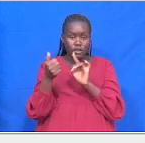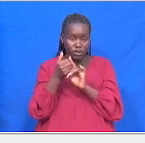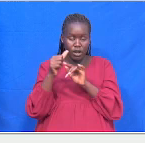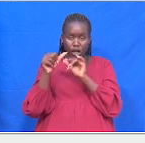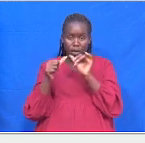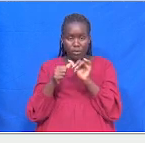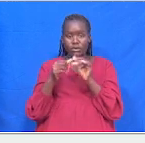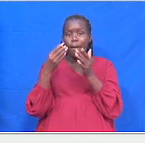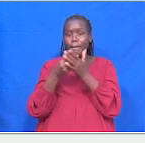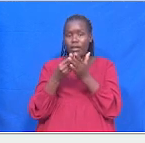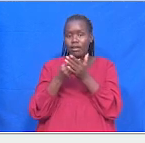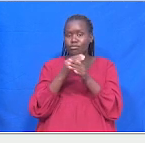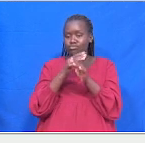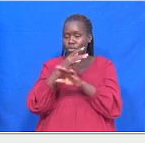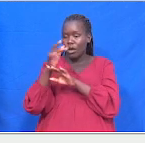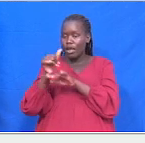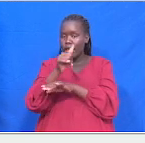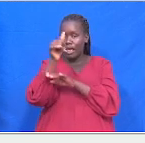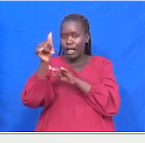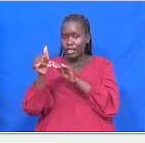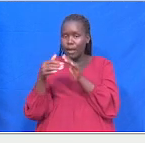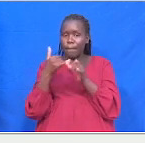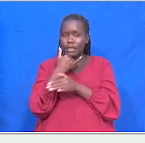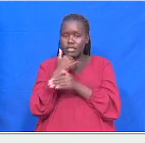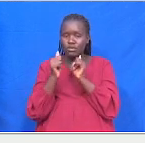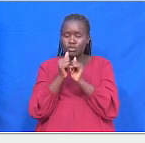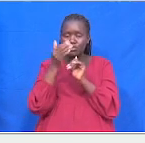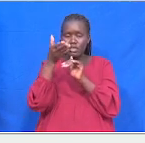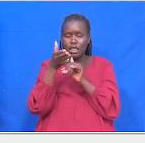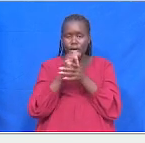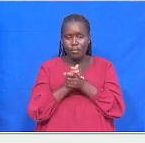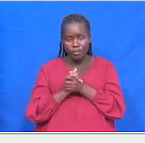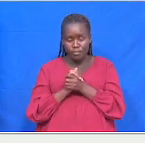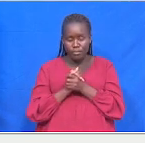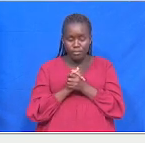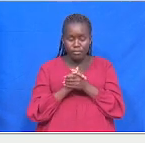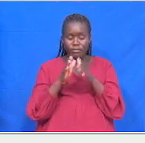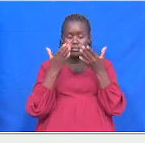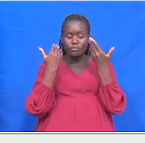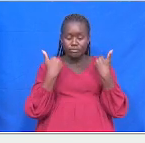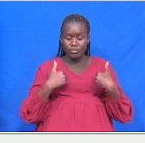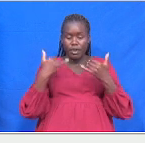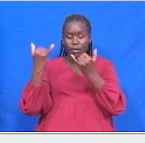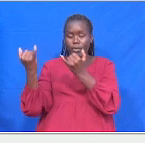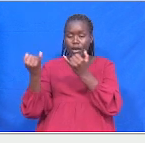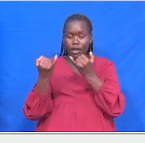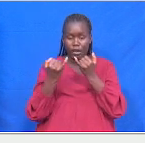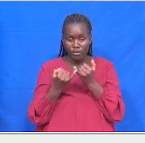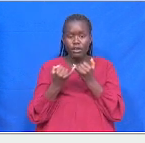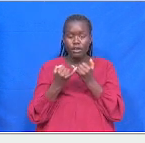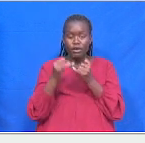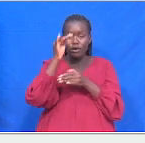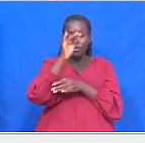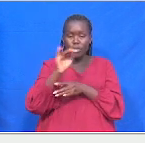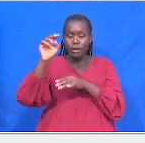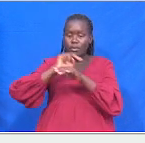misconduct, or other offences cited by the legislator. I have been invited to appear in Parliament in the